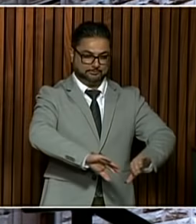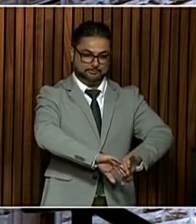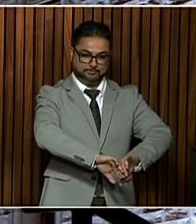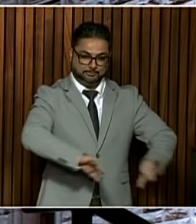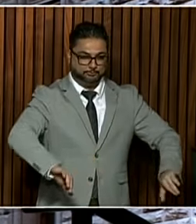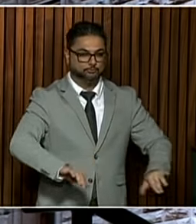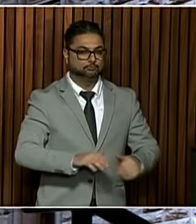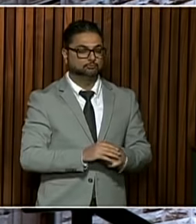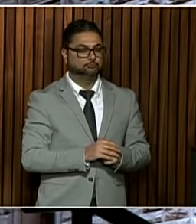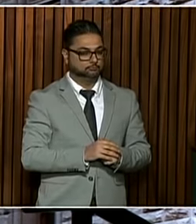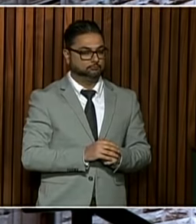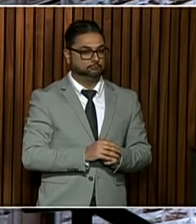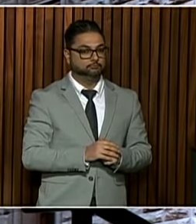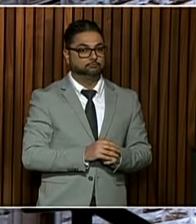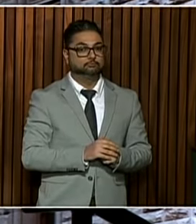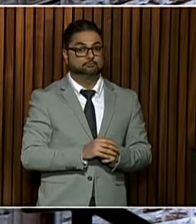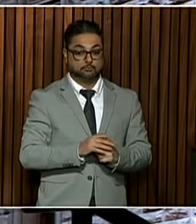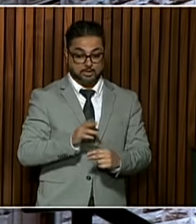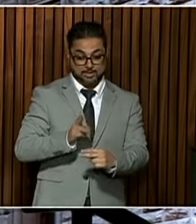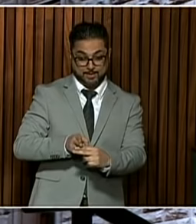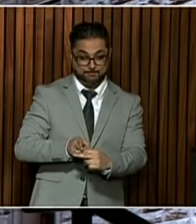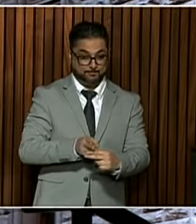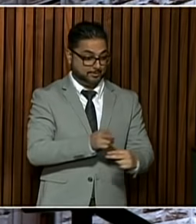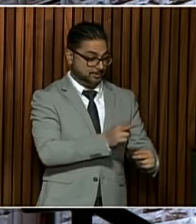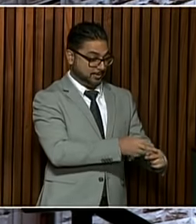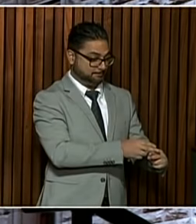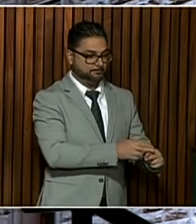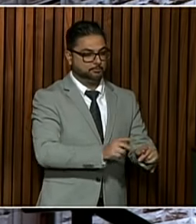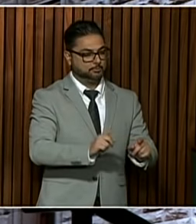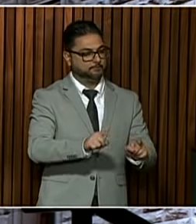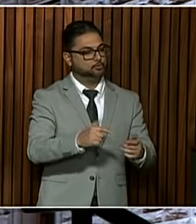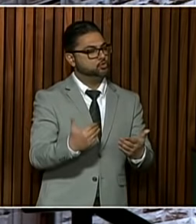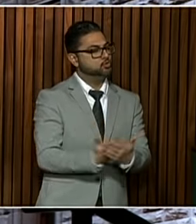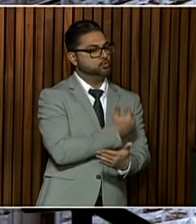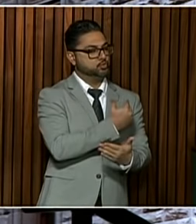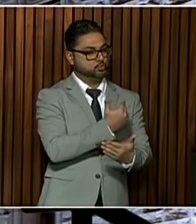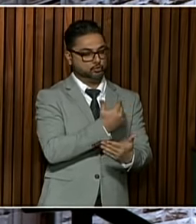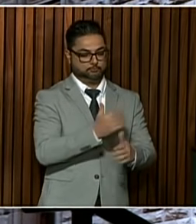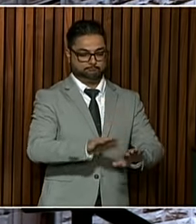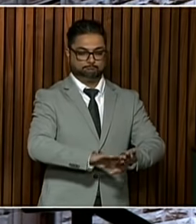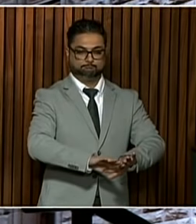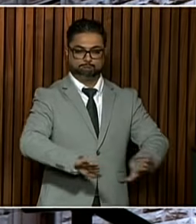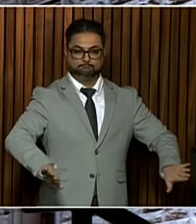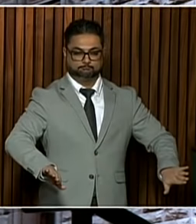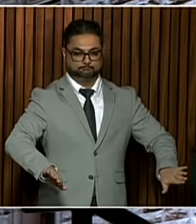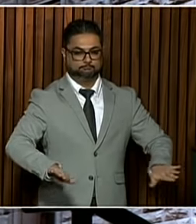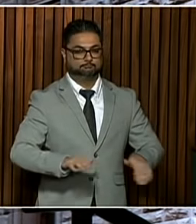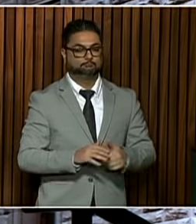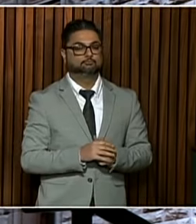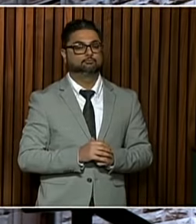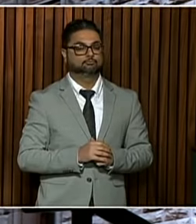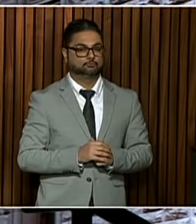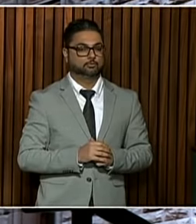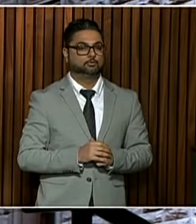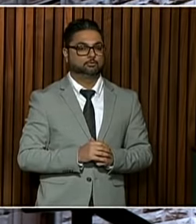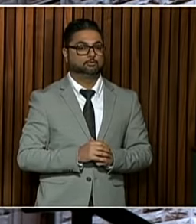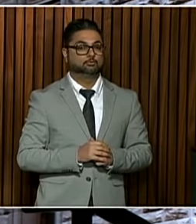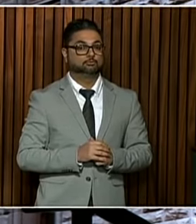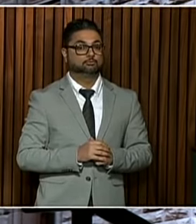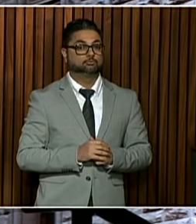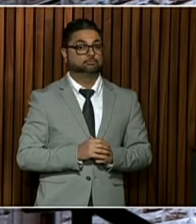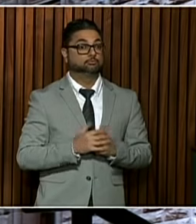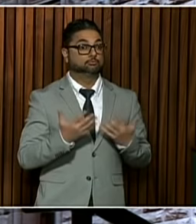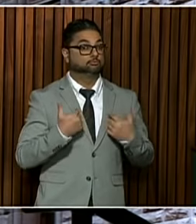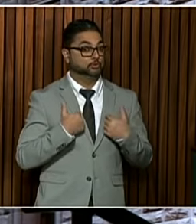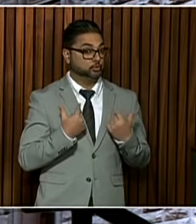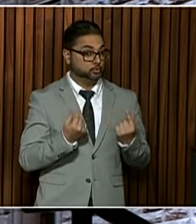mask equivalent. So we're looking at all those ideas there as we continue to ramp up our supplies and orders with all the other ones coming in.